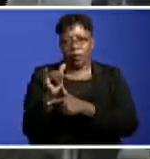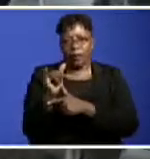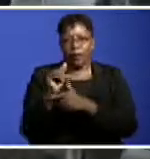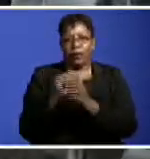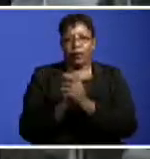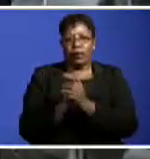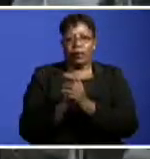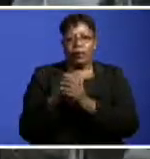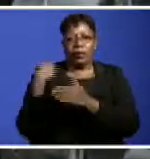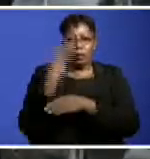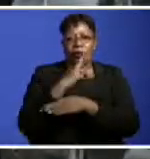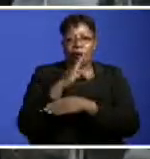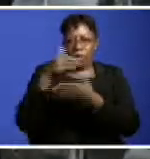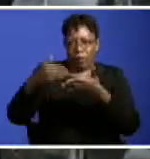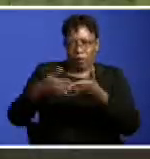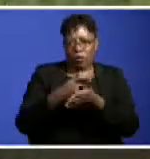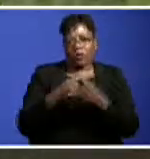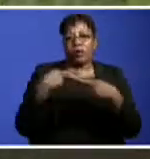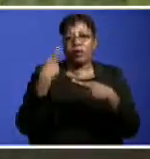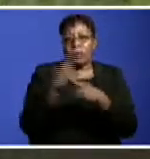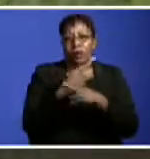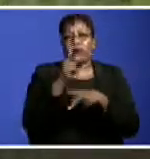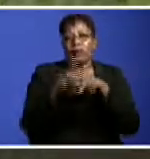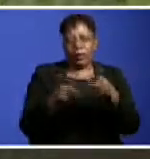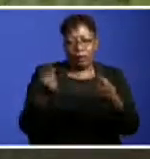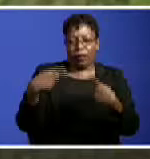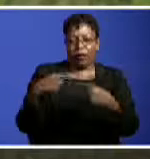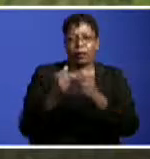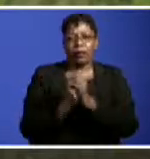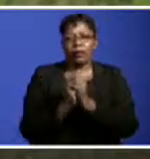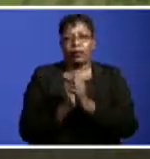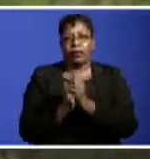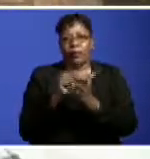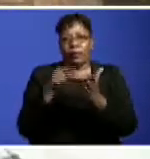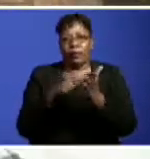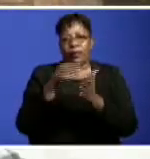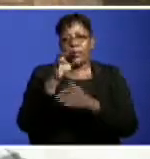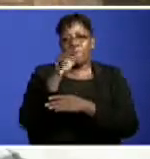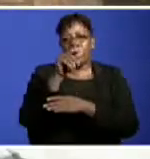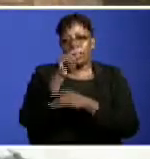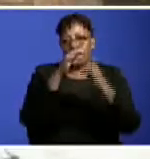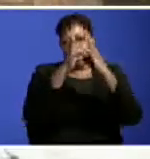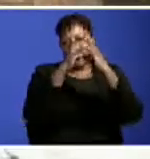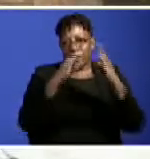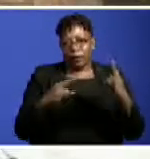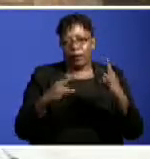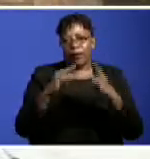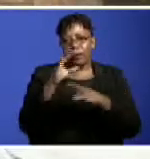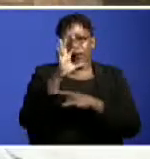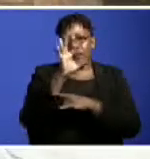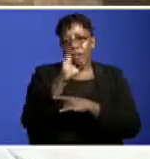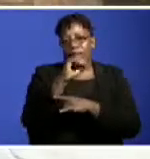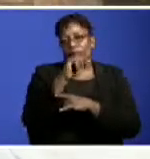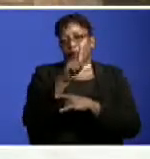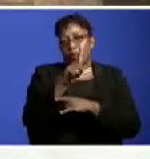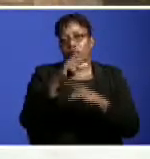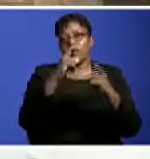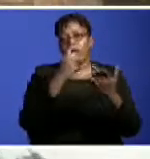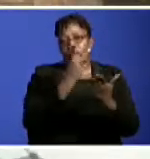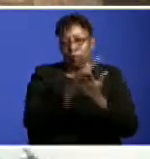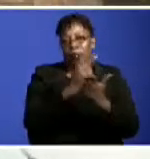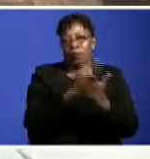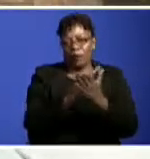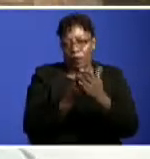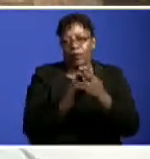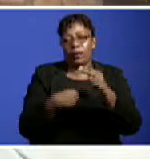though we're fairly new, we have our regulars already. The Tinfurl Park has been gradually growing with a lot of patrons, so